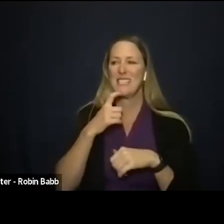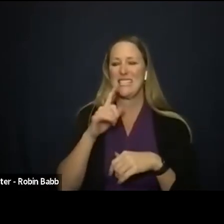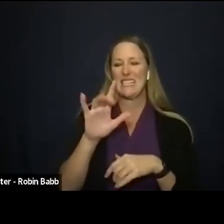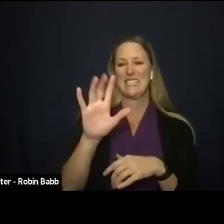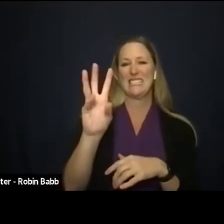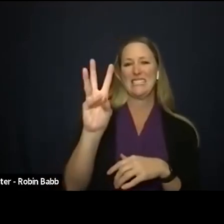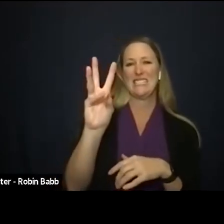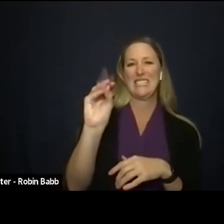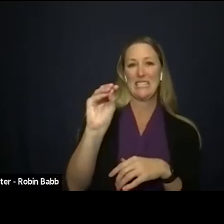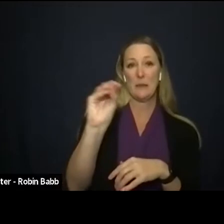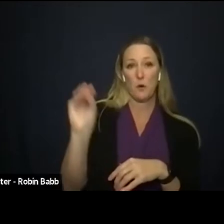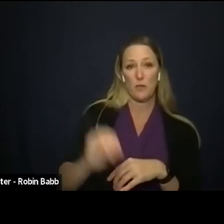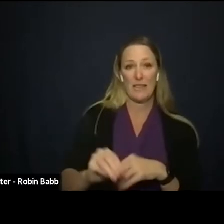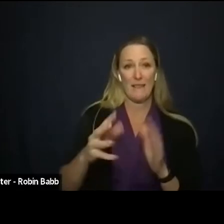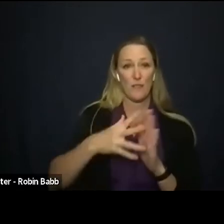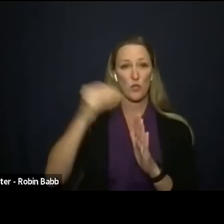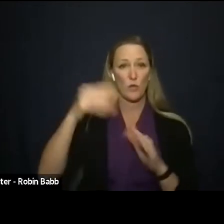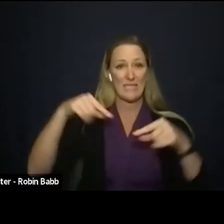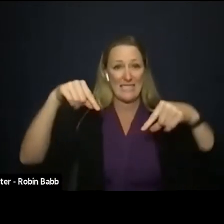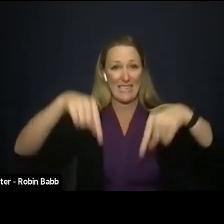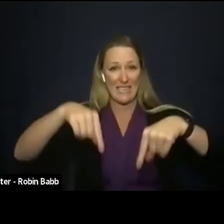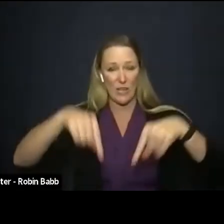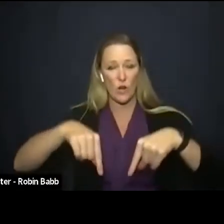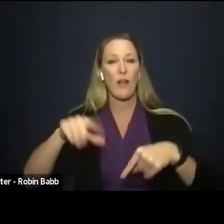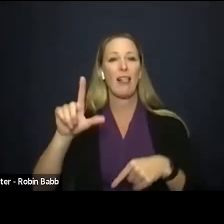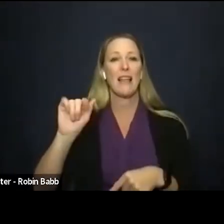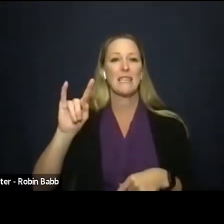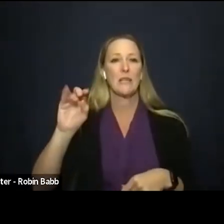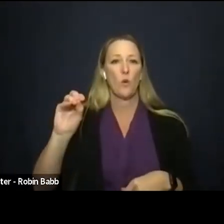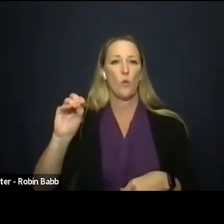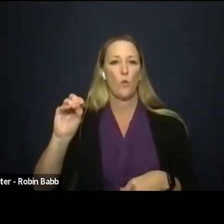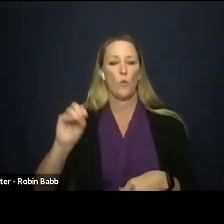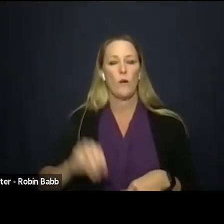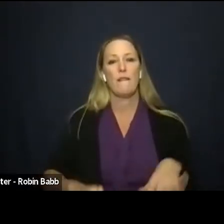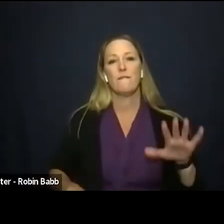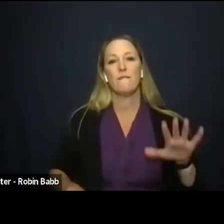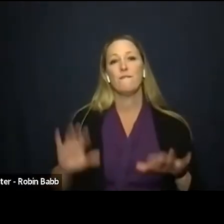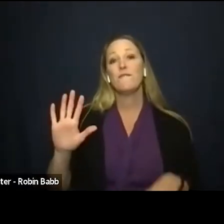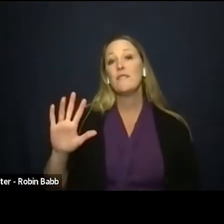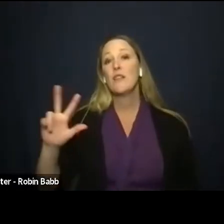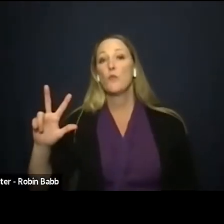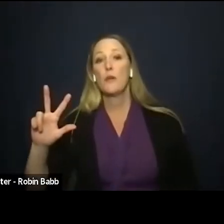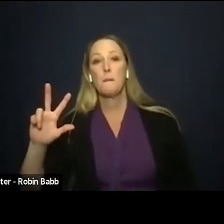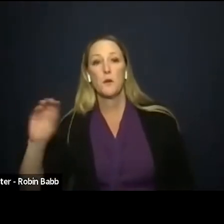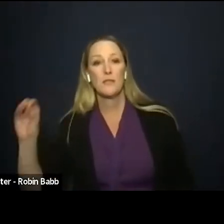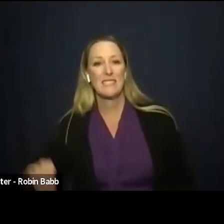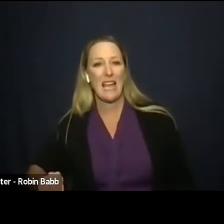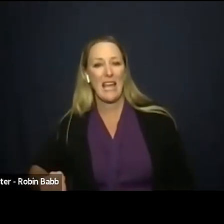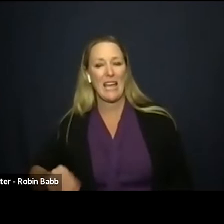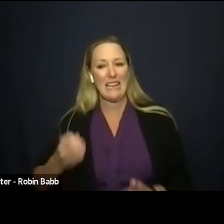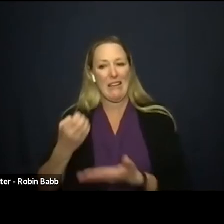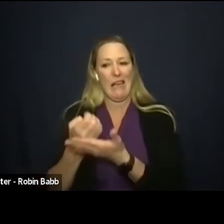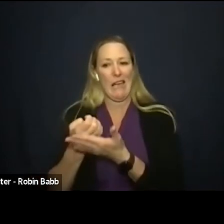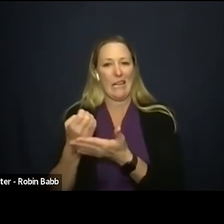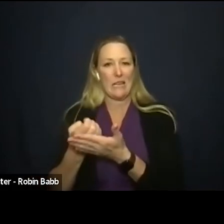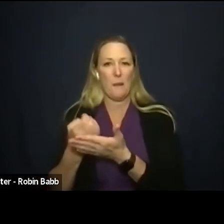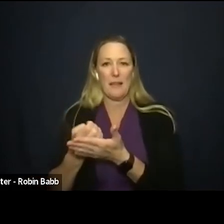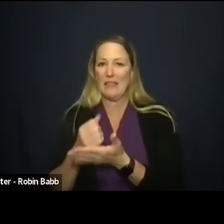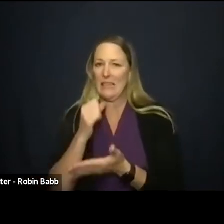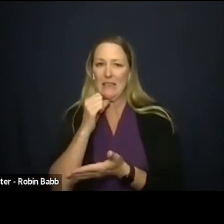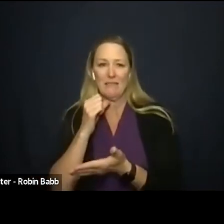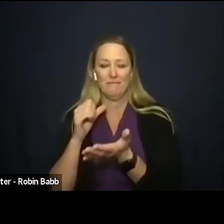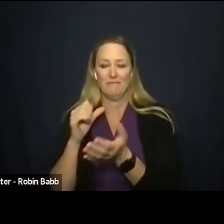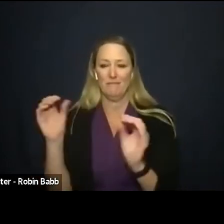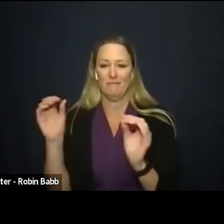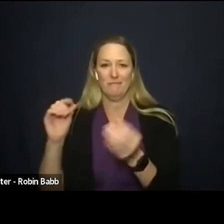sbusd schools are latino and 53 percent are socioeconomically disadvantaged so i encourage you to support a trustee map